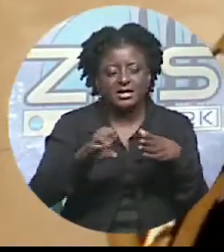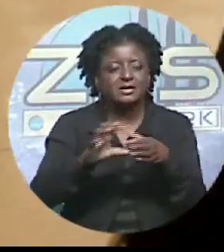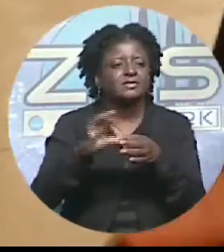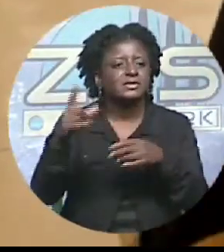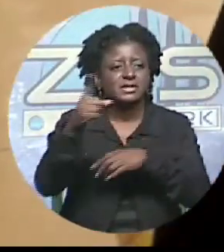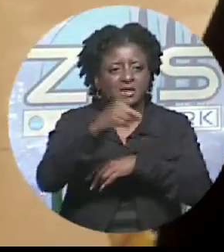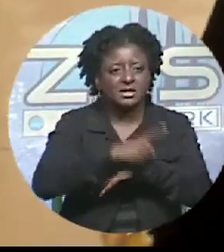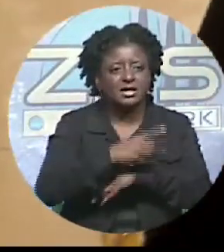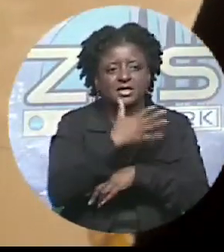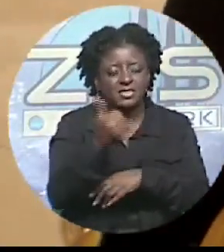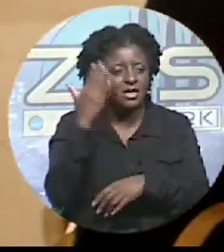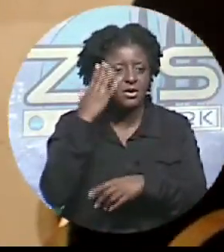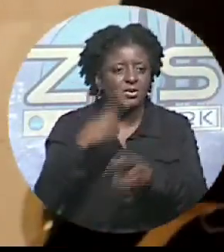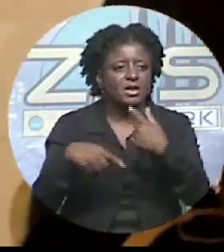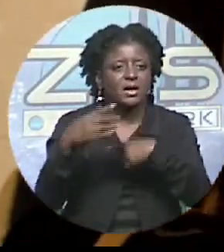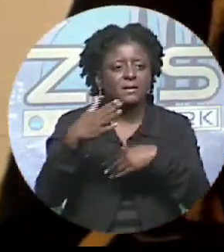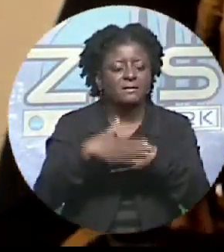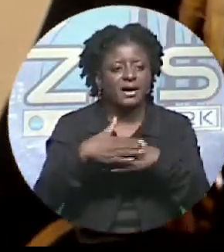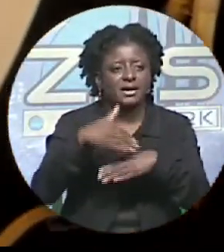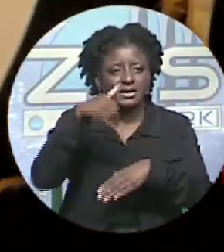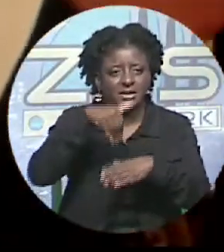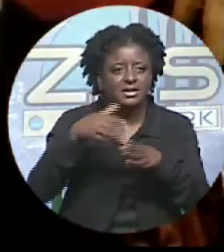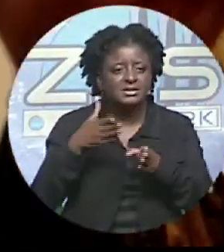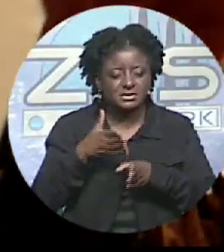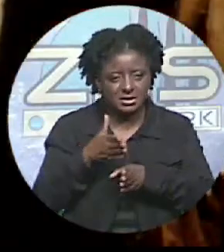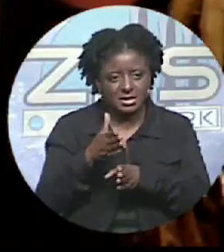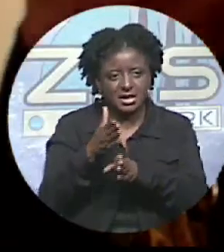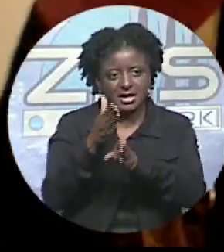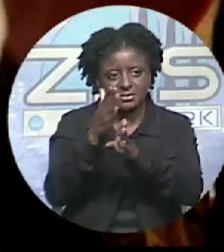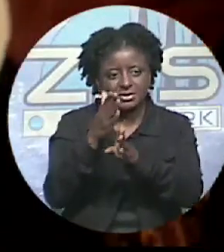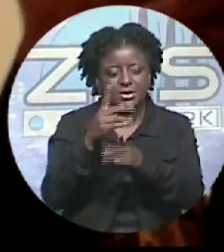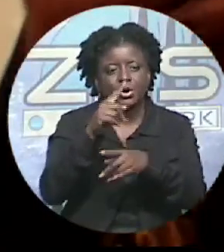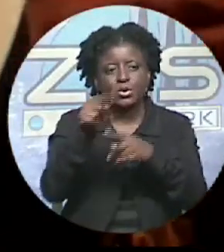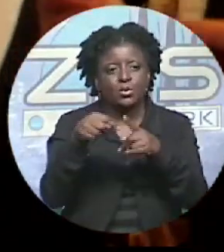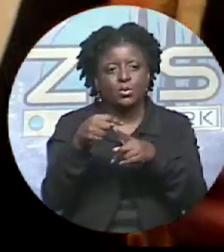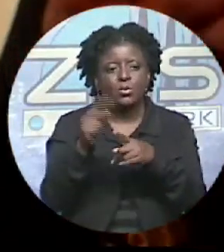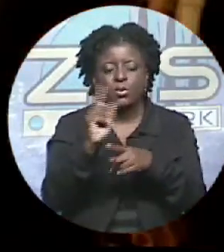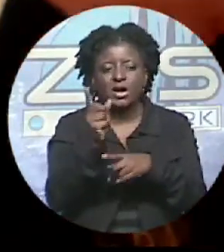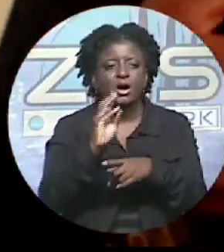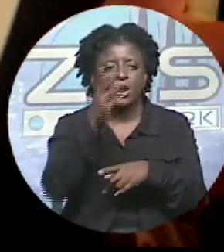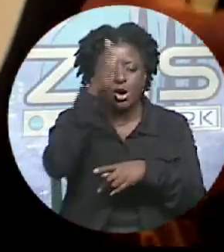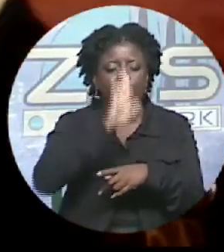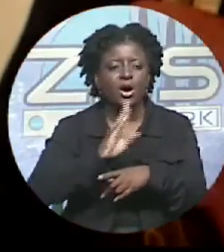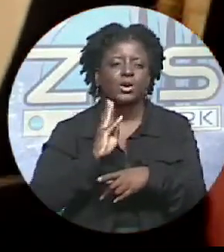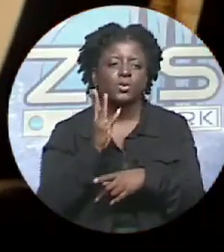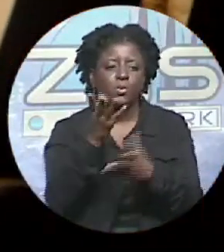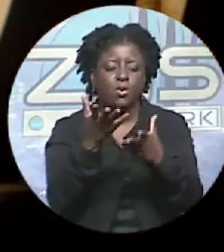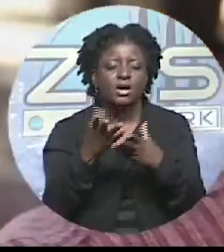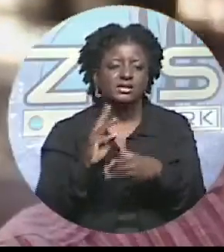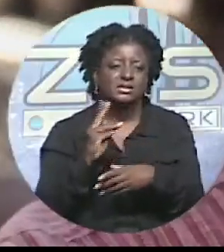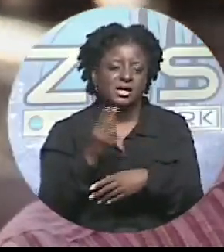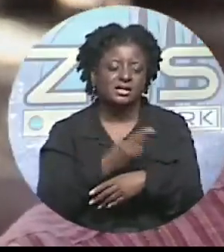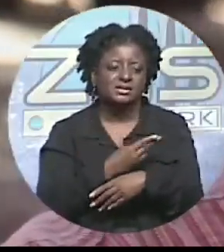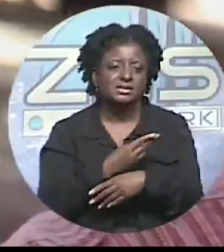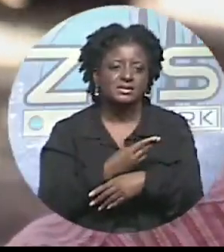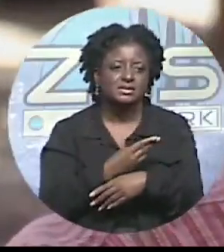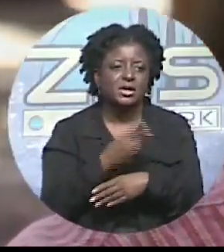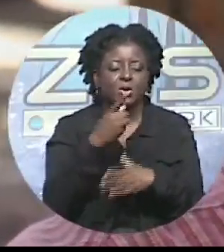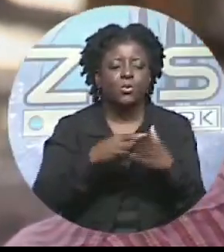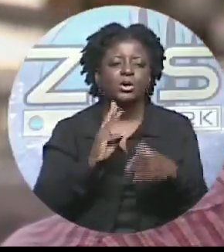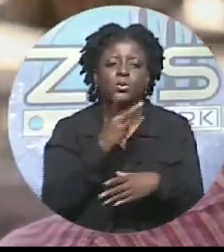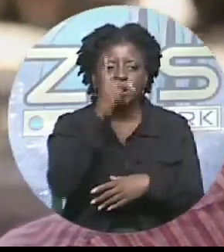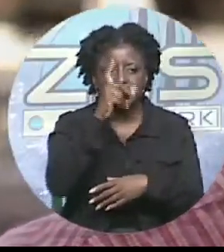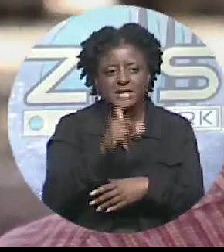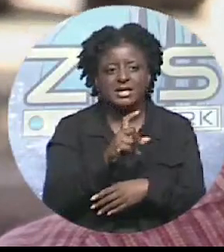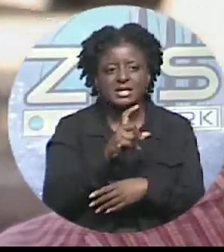will come back into alignment, whereas where God wants us to be. As a nation and as a people. What we need